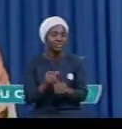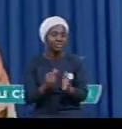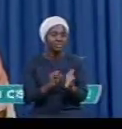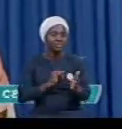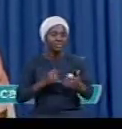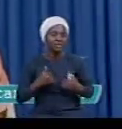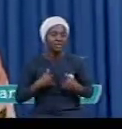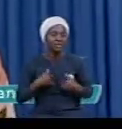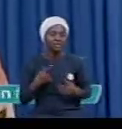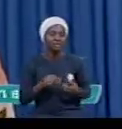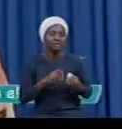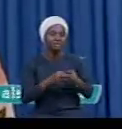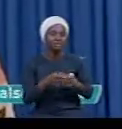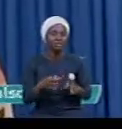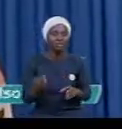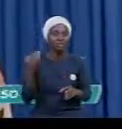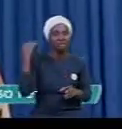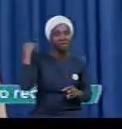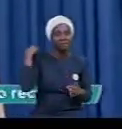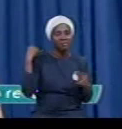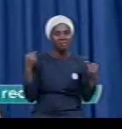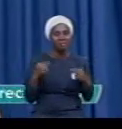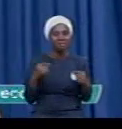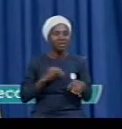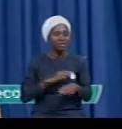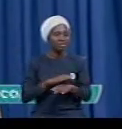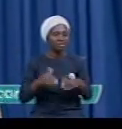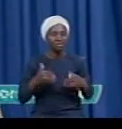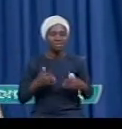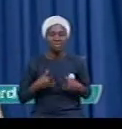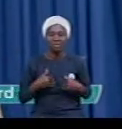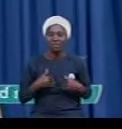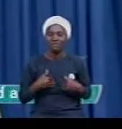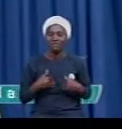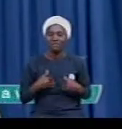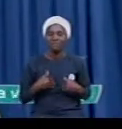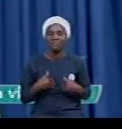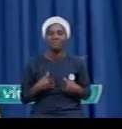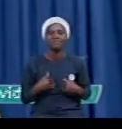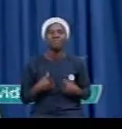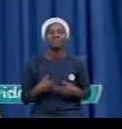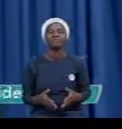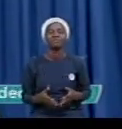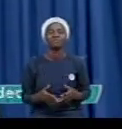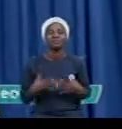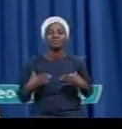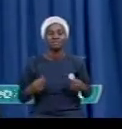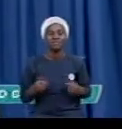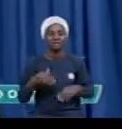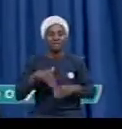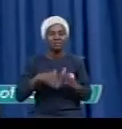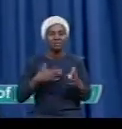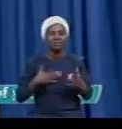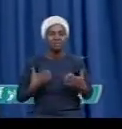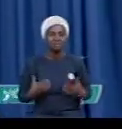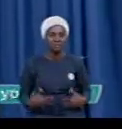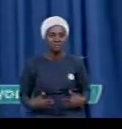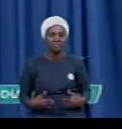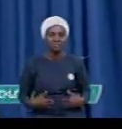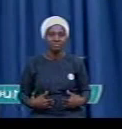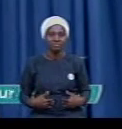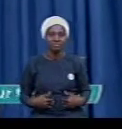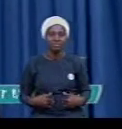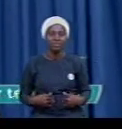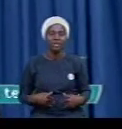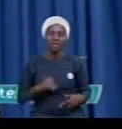mi o fi igba kan lalaafia ninu ara mi mo dupe lowo olorun nitori pe mo pinu olorun si mu ileri re se